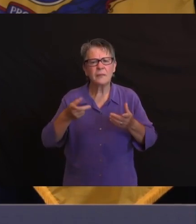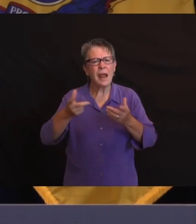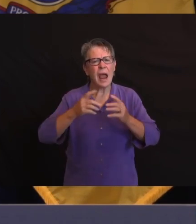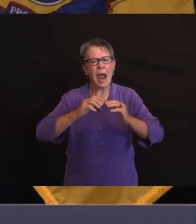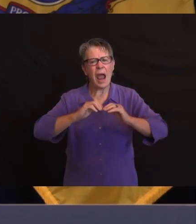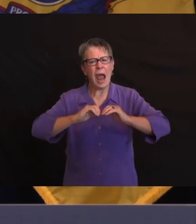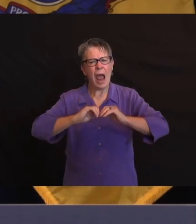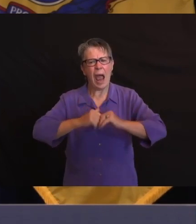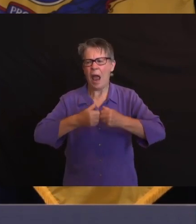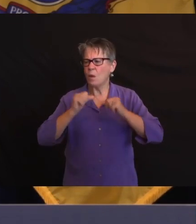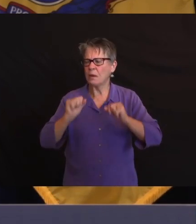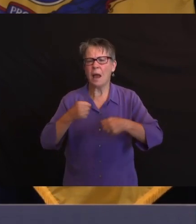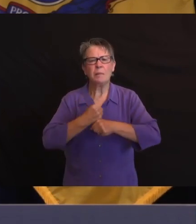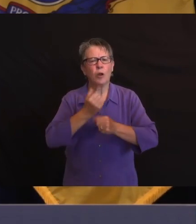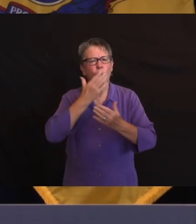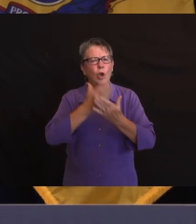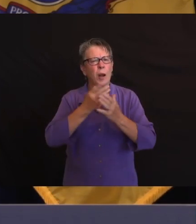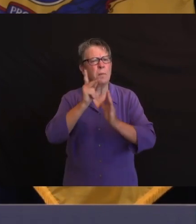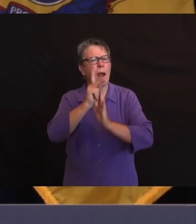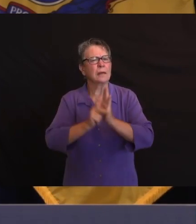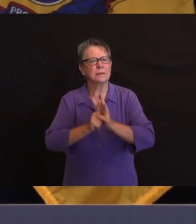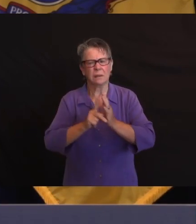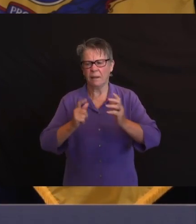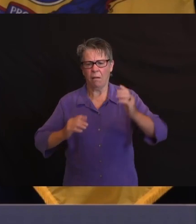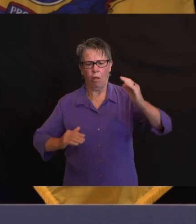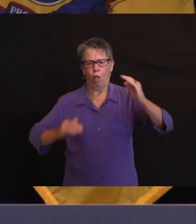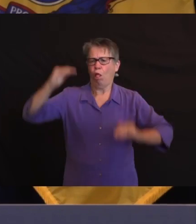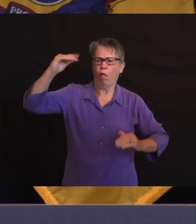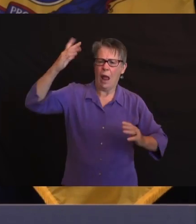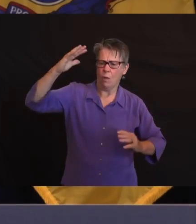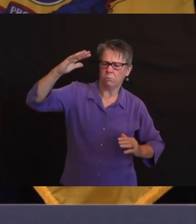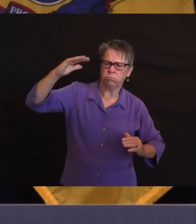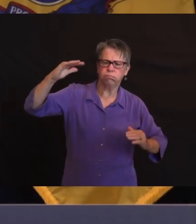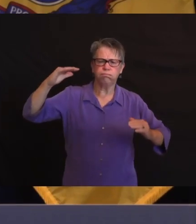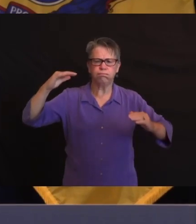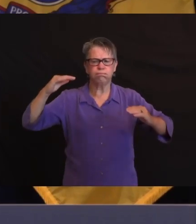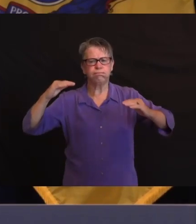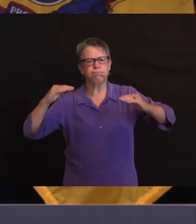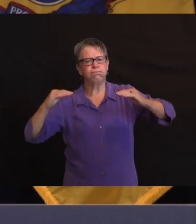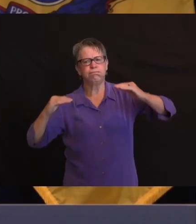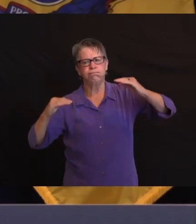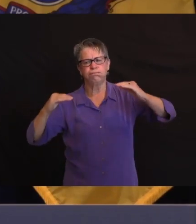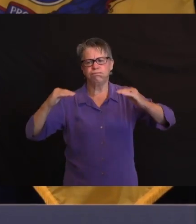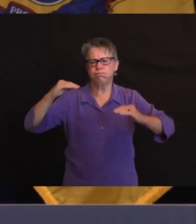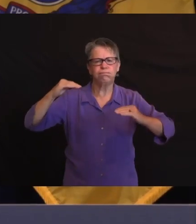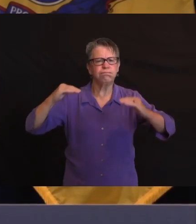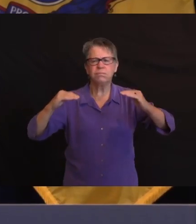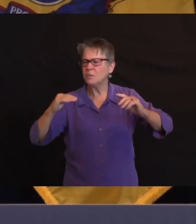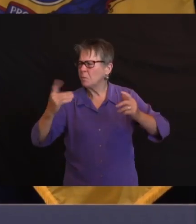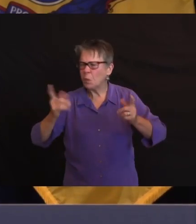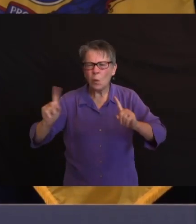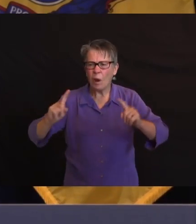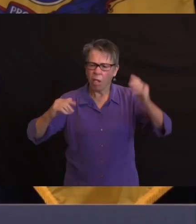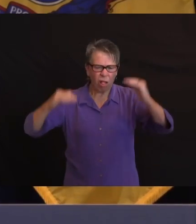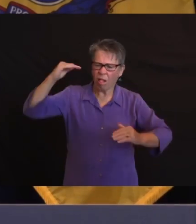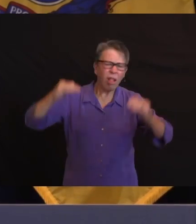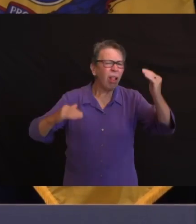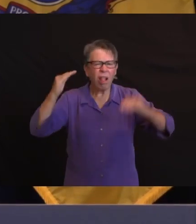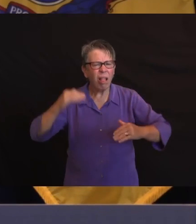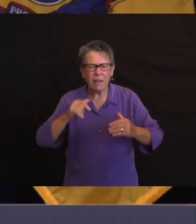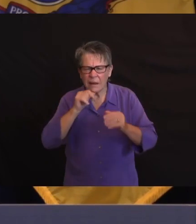exactly know what and where they are? On a potential vaccine, have you narrowed down what your priority populations will be, and are